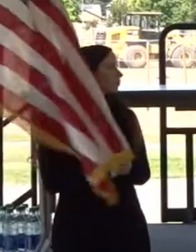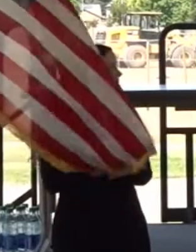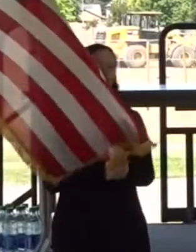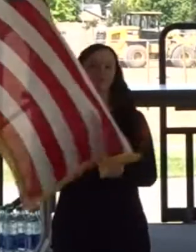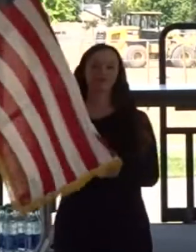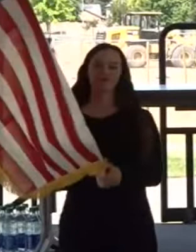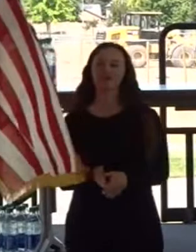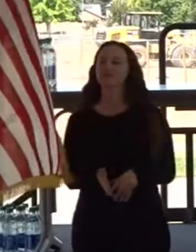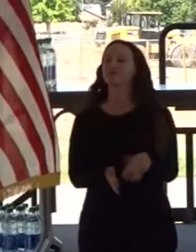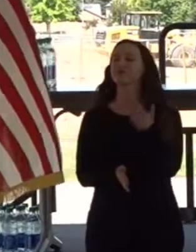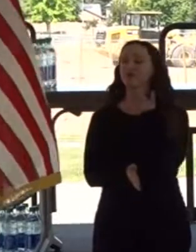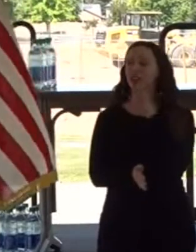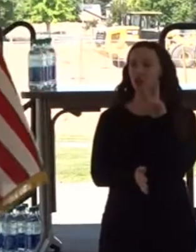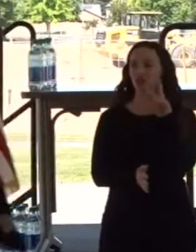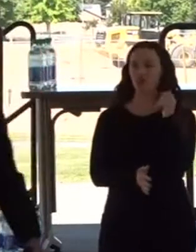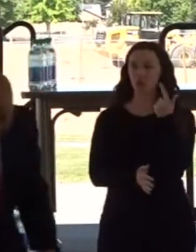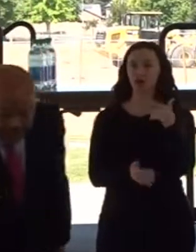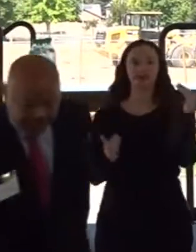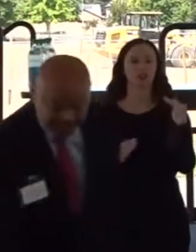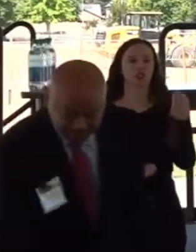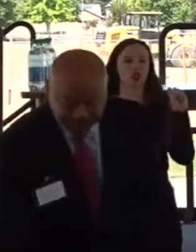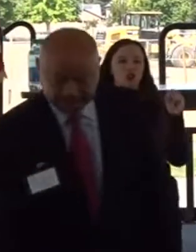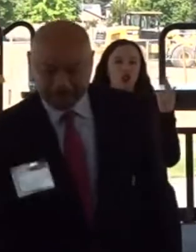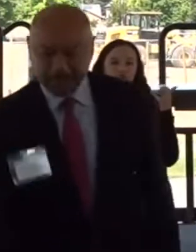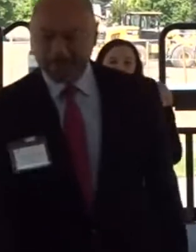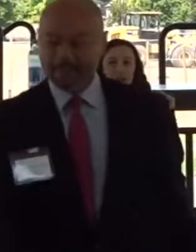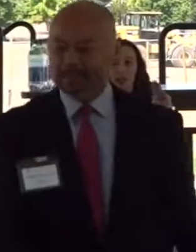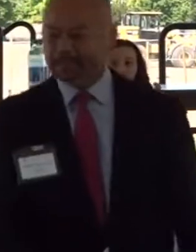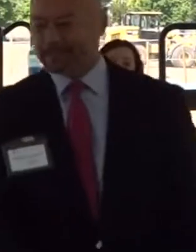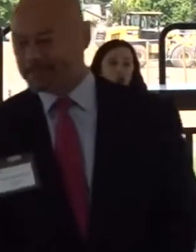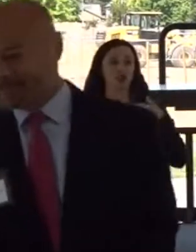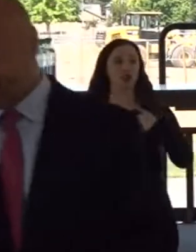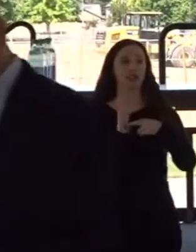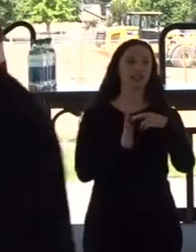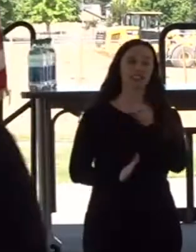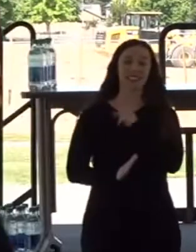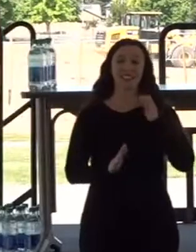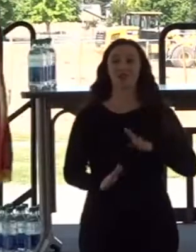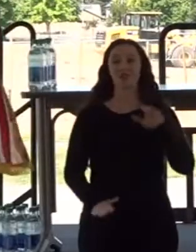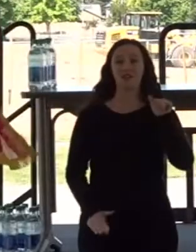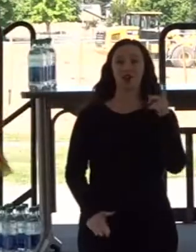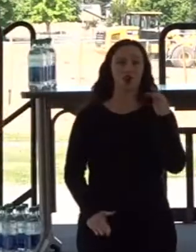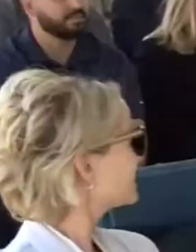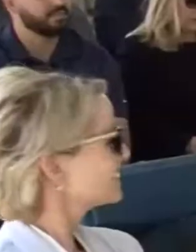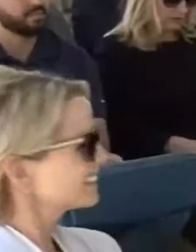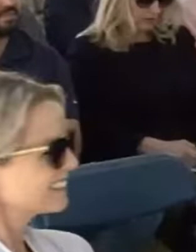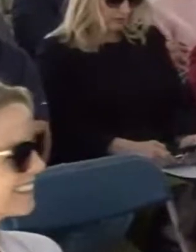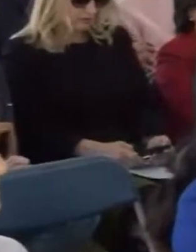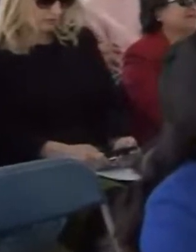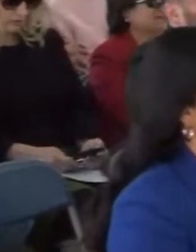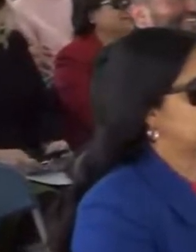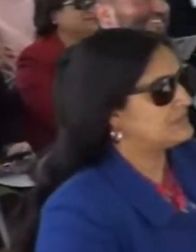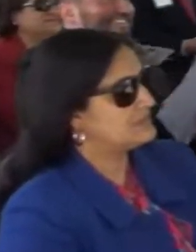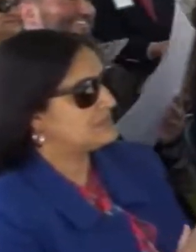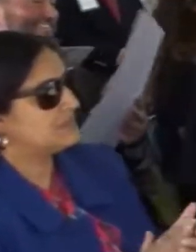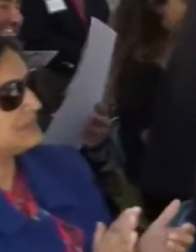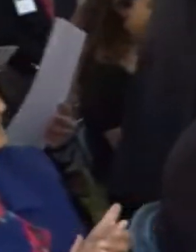Thank you, Vaughn. Next, Shannon Major, representing Senator Andreas Borges.